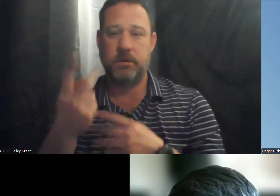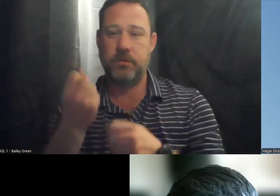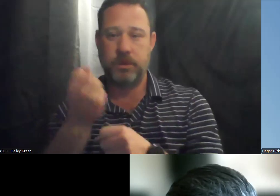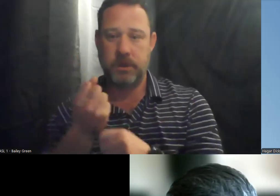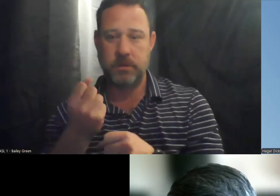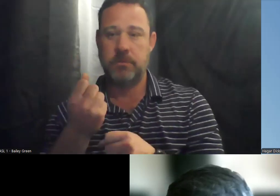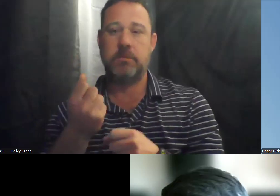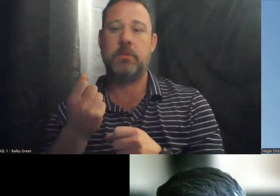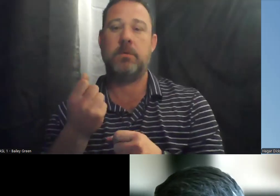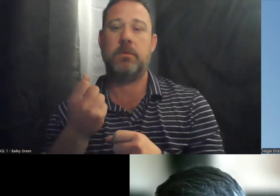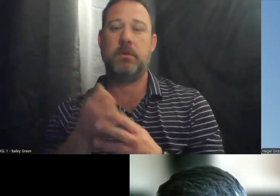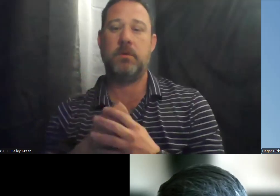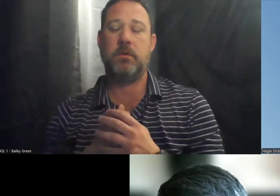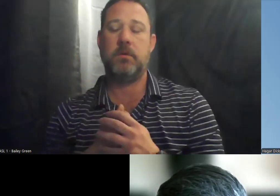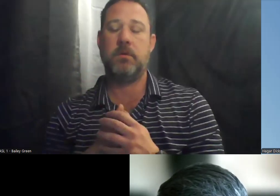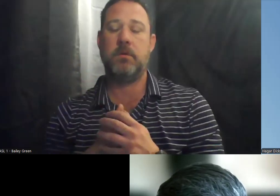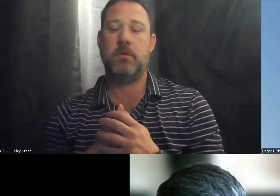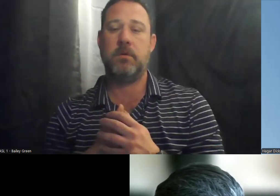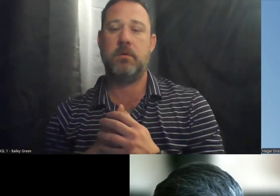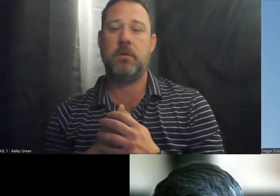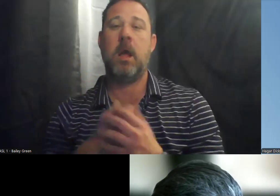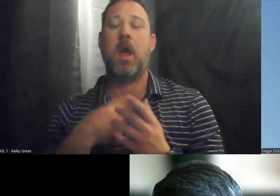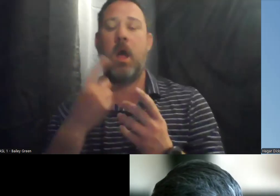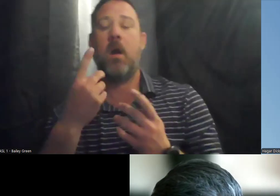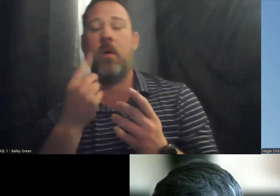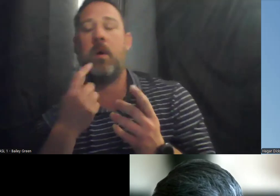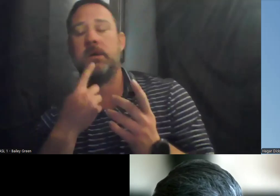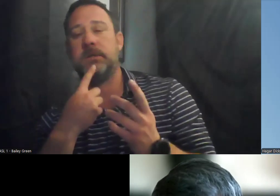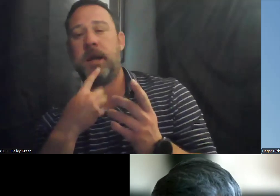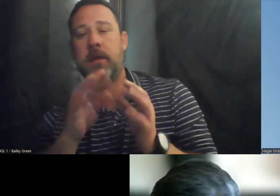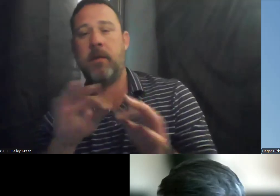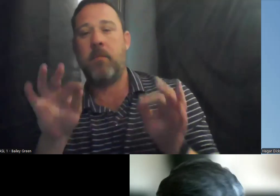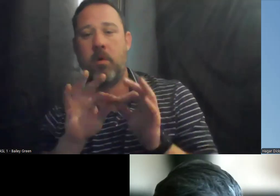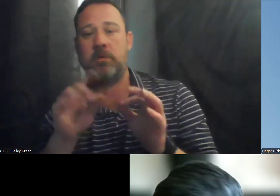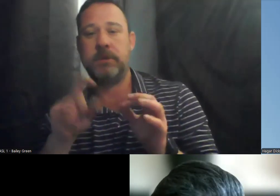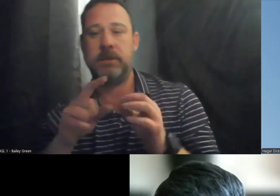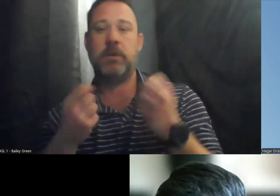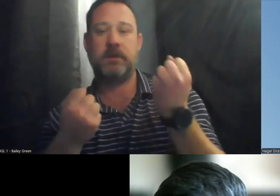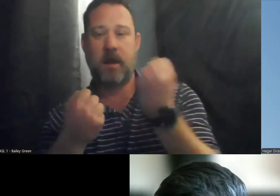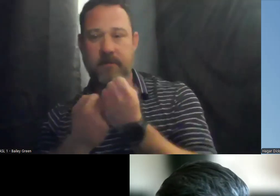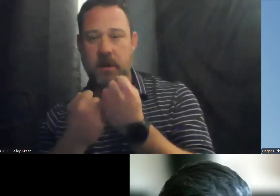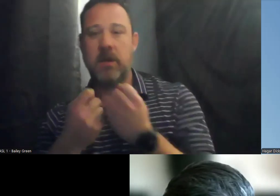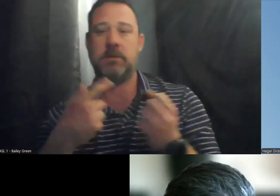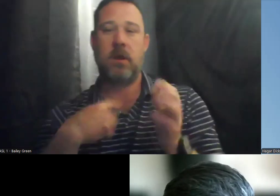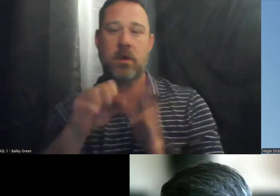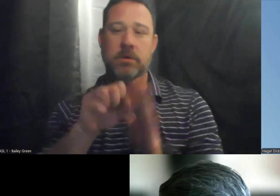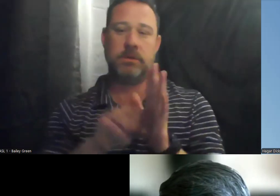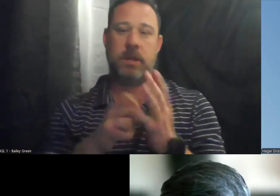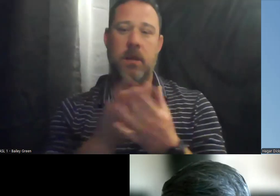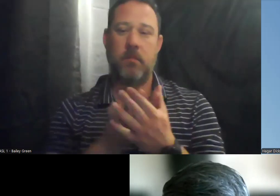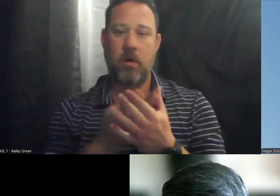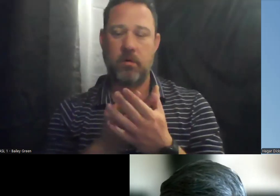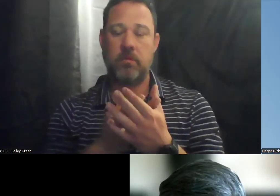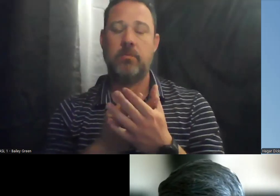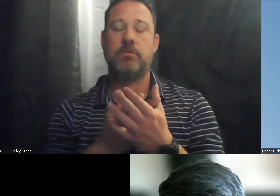years, if that. I do want to say the importance that we need to do as advocates and also with our state partners is to